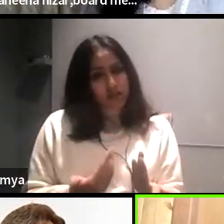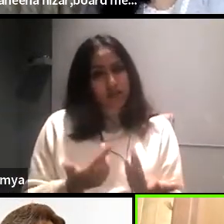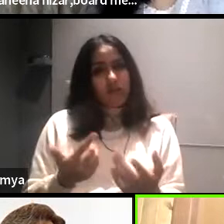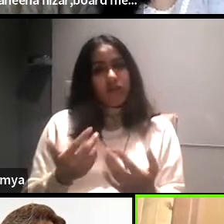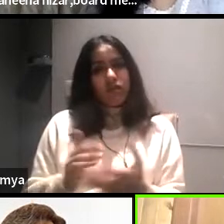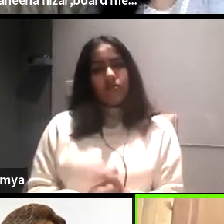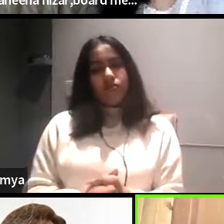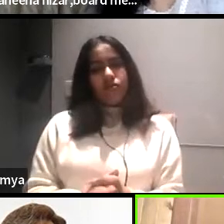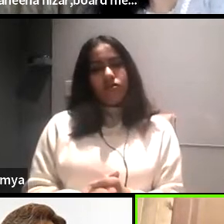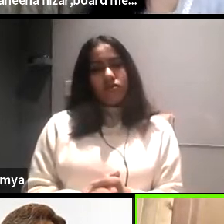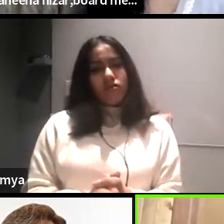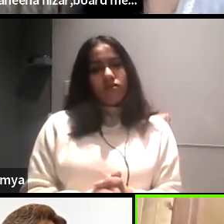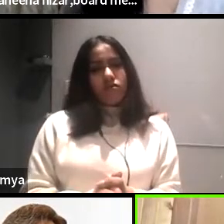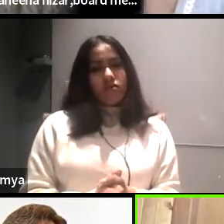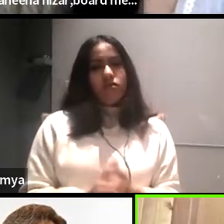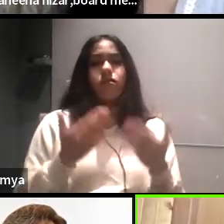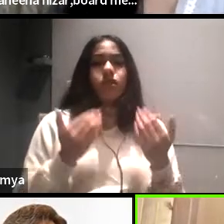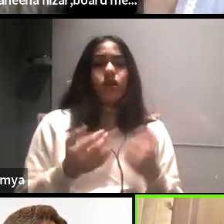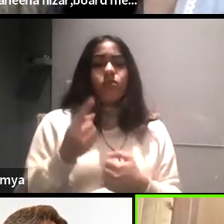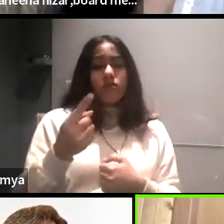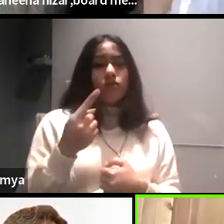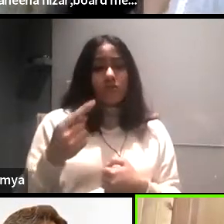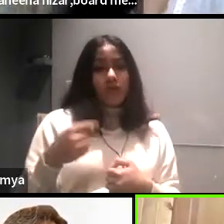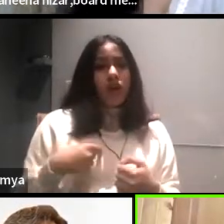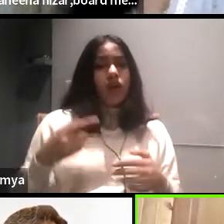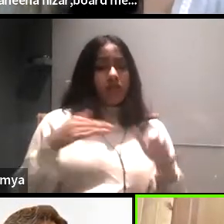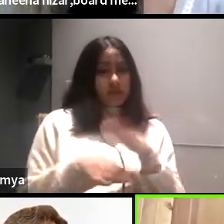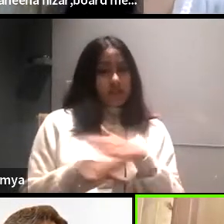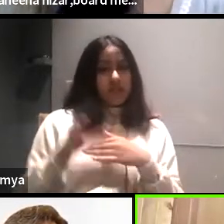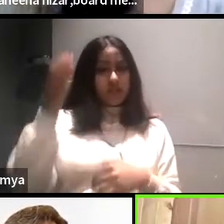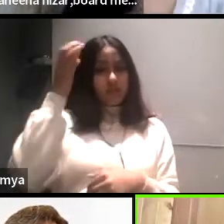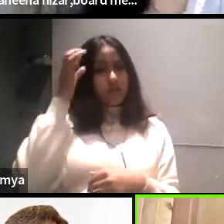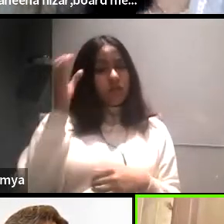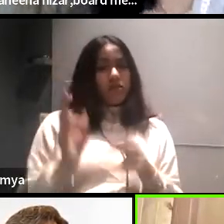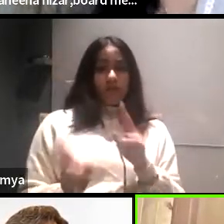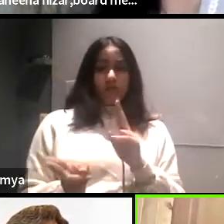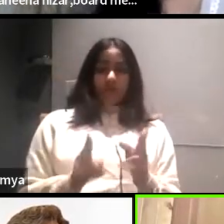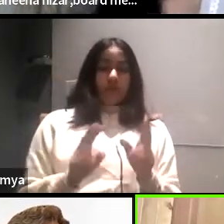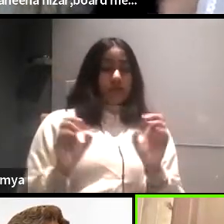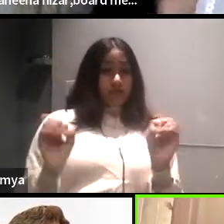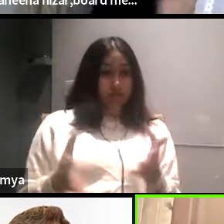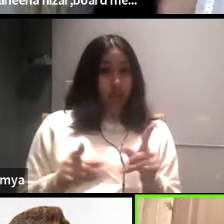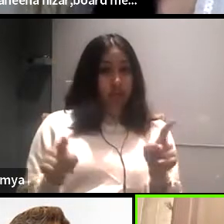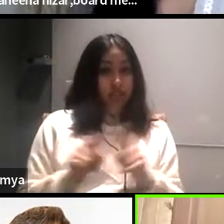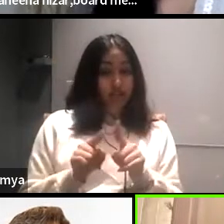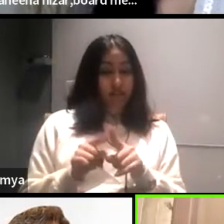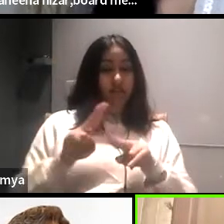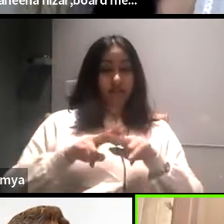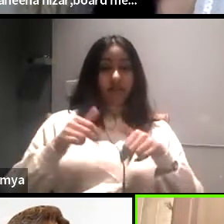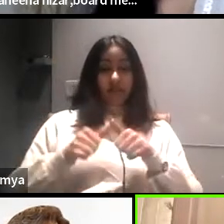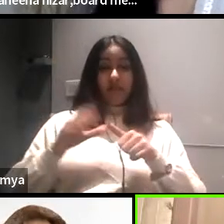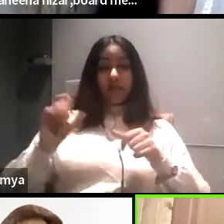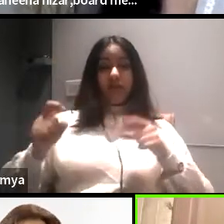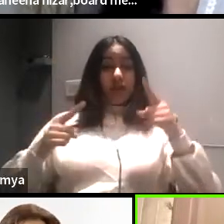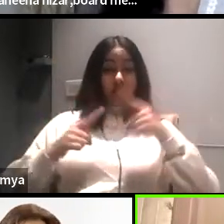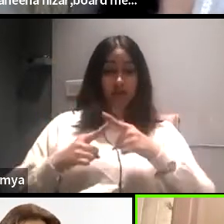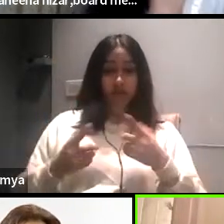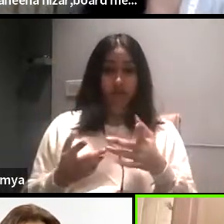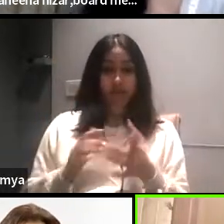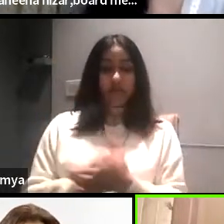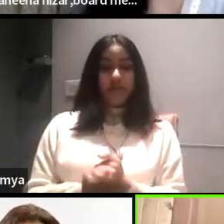so you rightly said there is no concept of normalcy. So it will start from that fact that unless